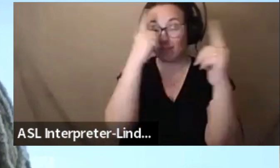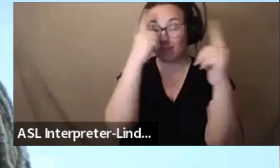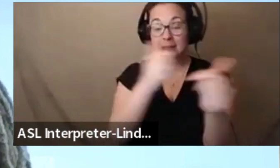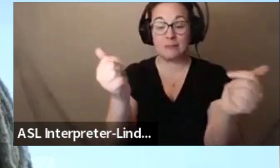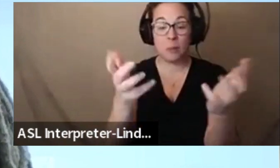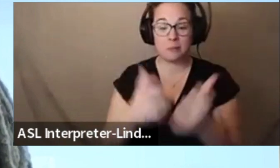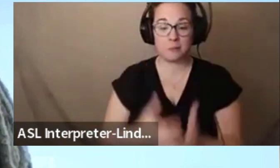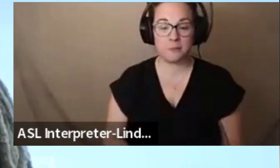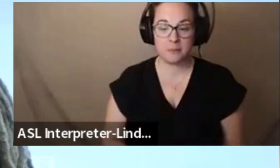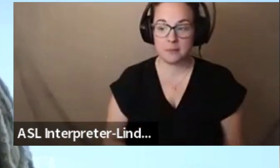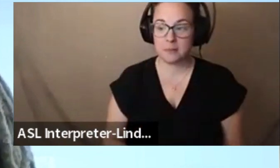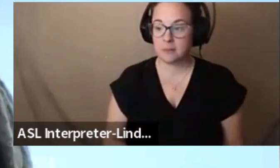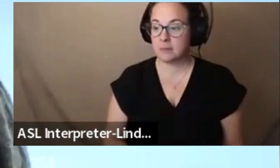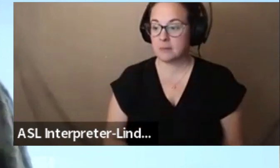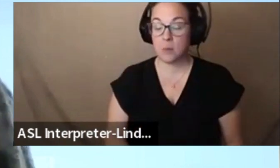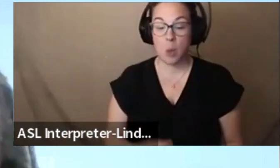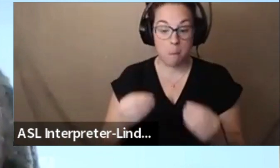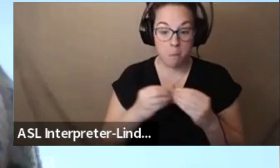at